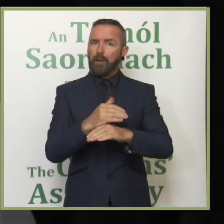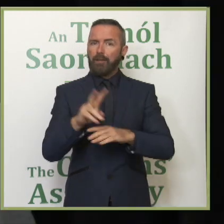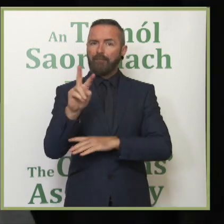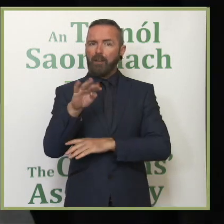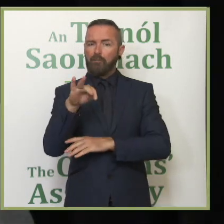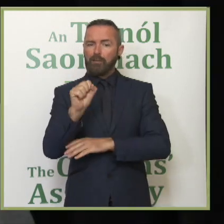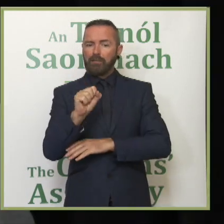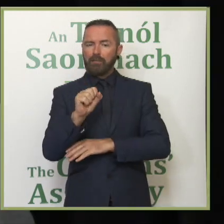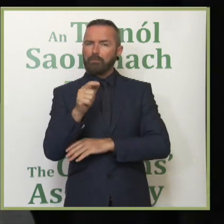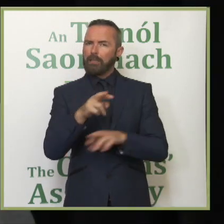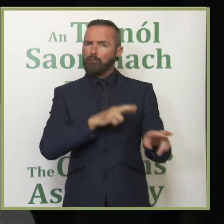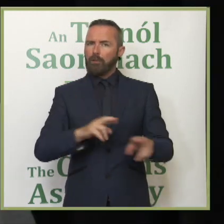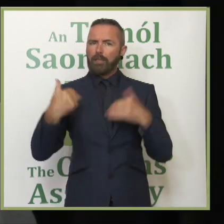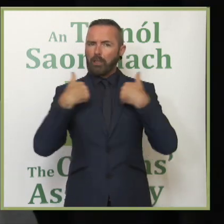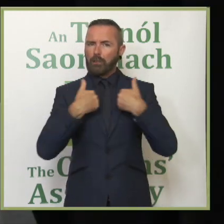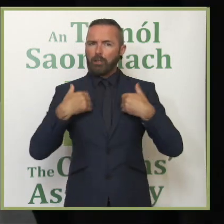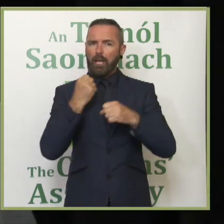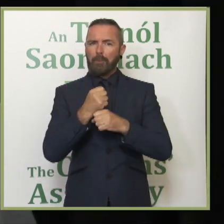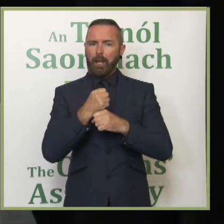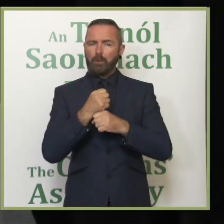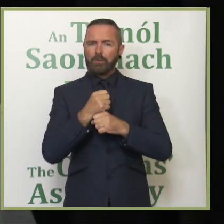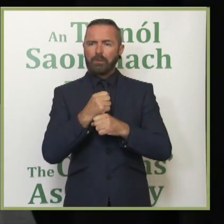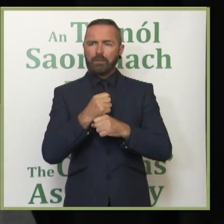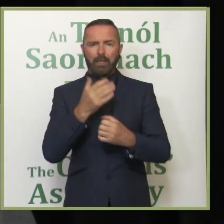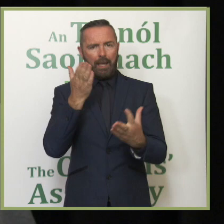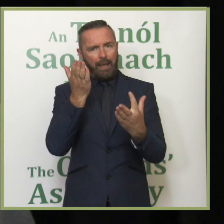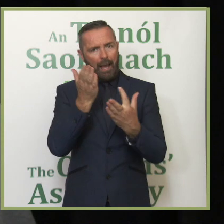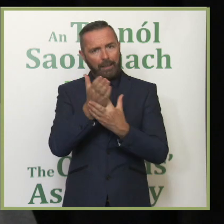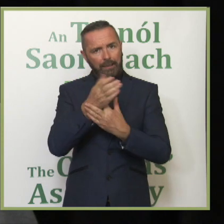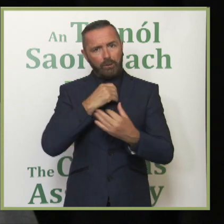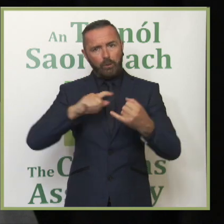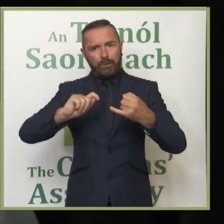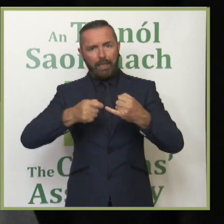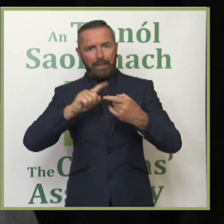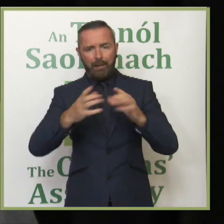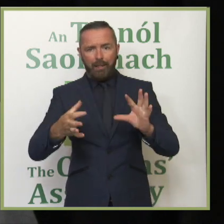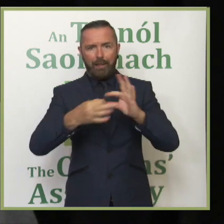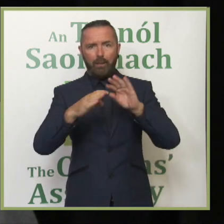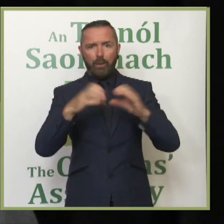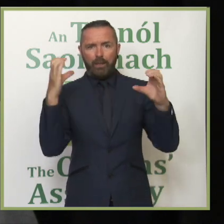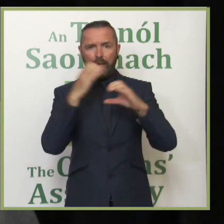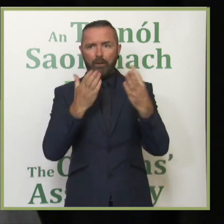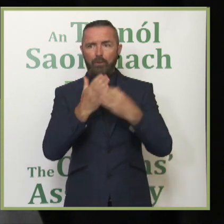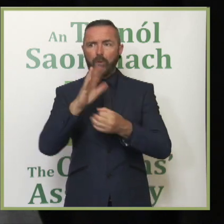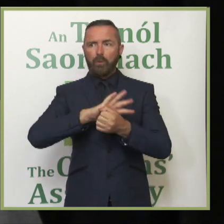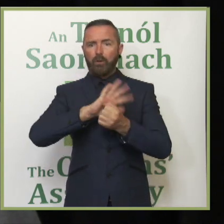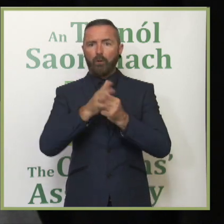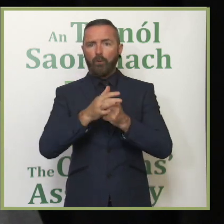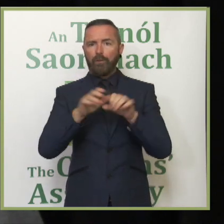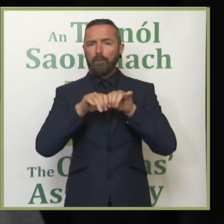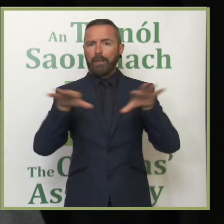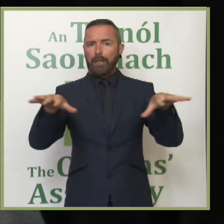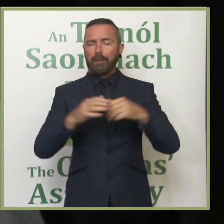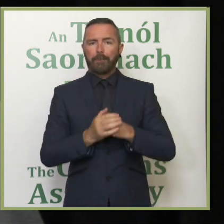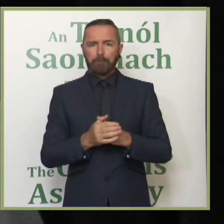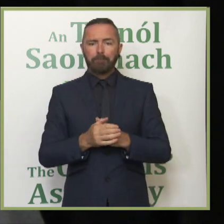this raises concerns about interruption to access to testing and linkage to care during the COVID-19 pandemic. And it comes at a time